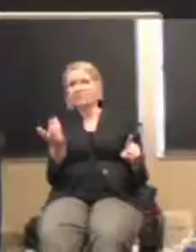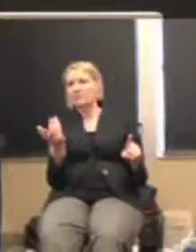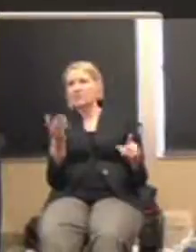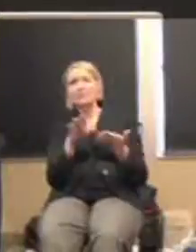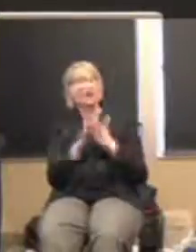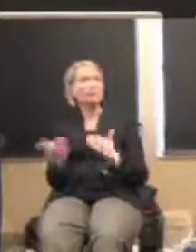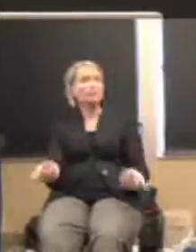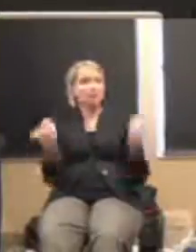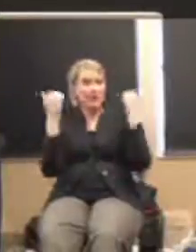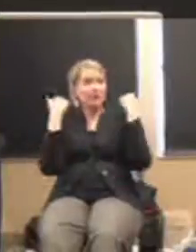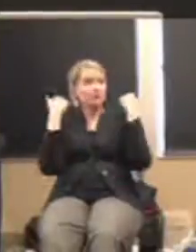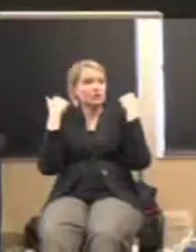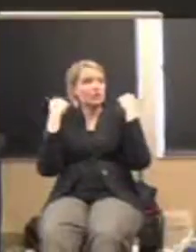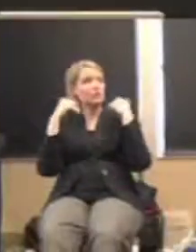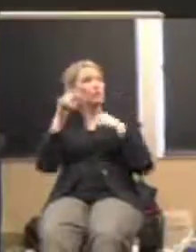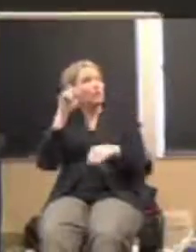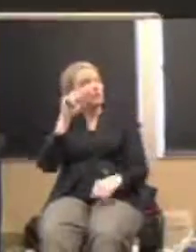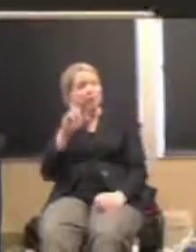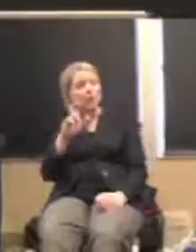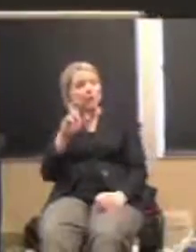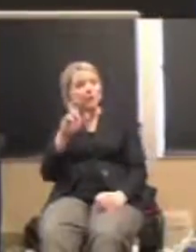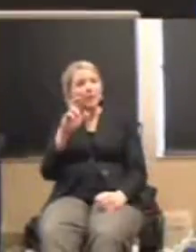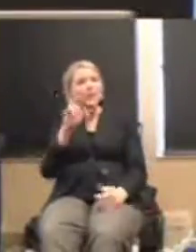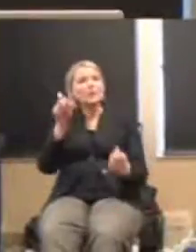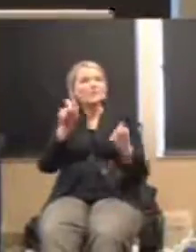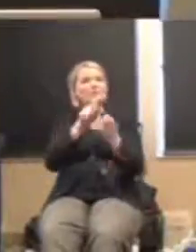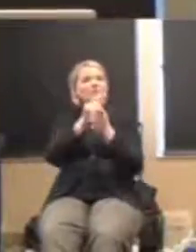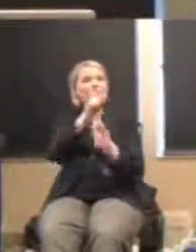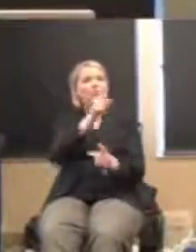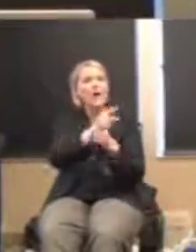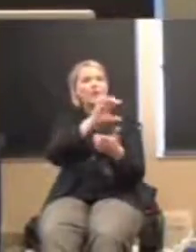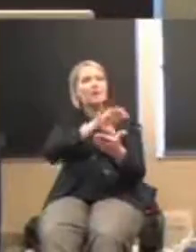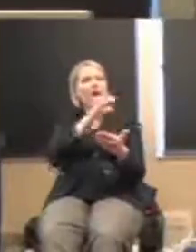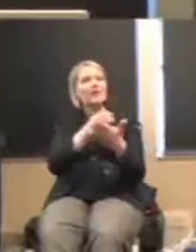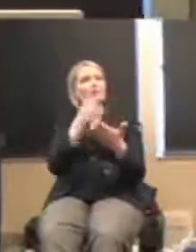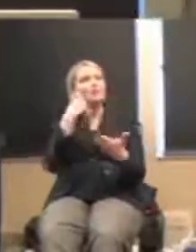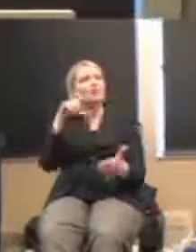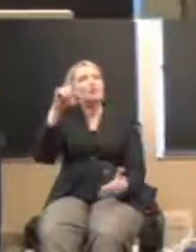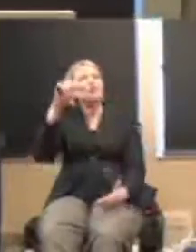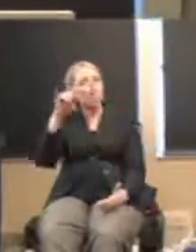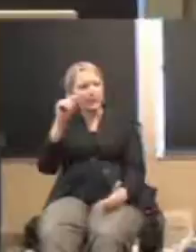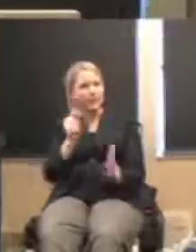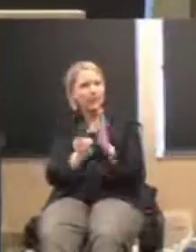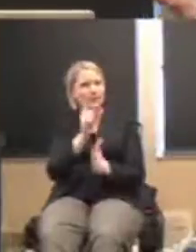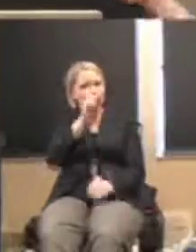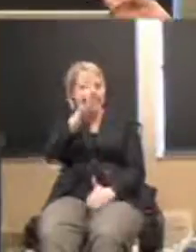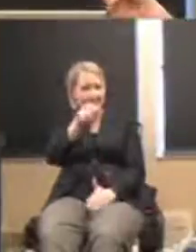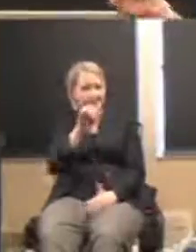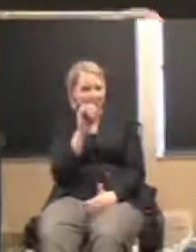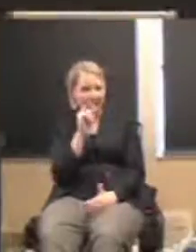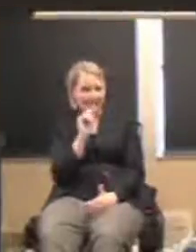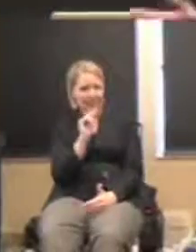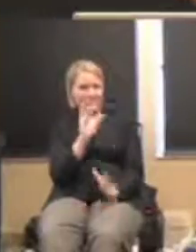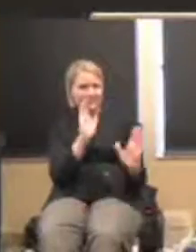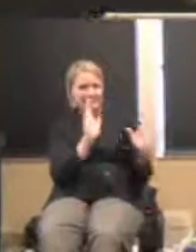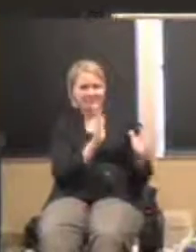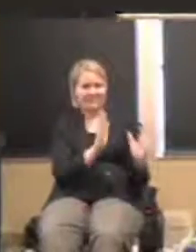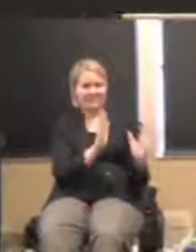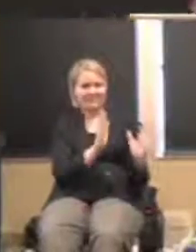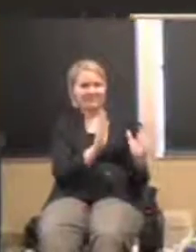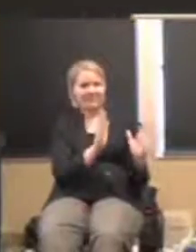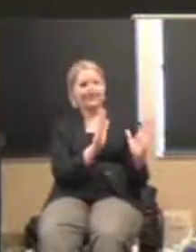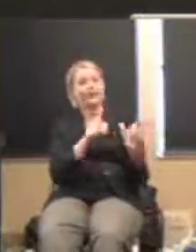It's too much. Or it was just the right amount. For the 20 minutes that he needed it. For the 20 minutes that he needed it. Exactly.